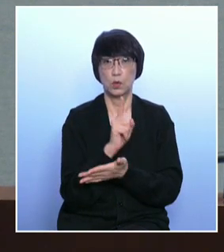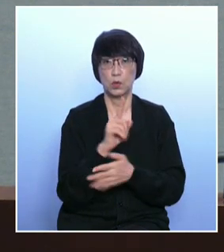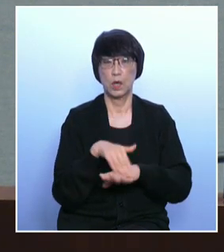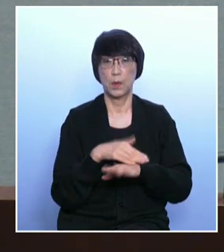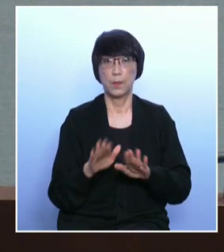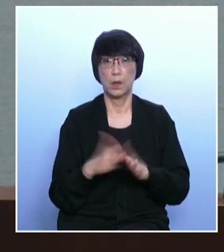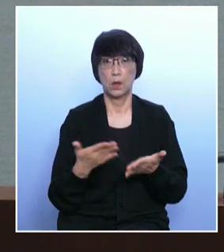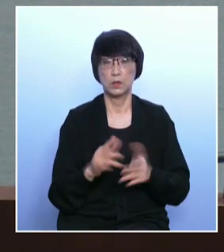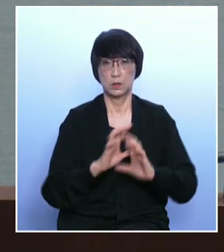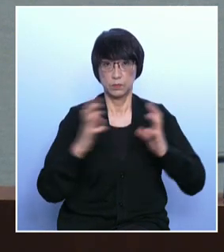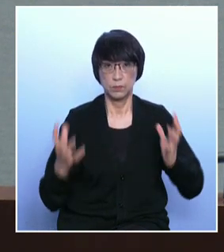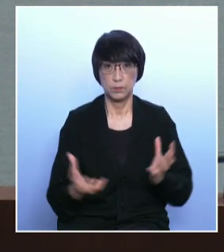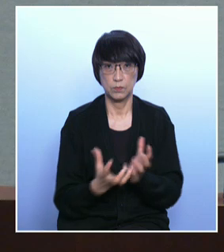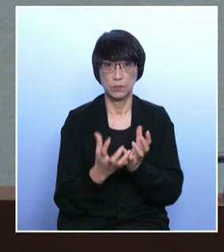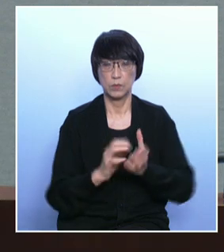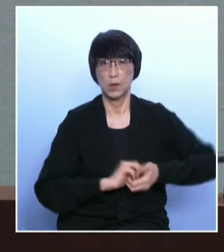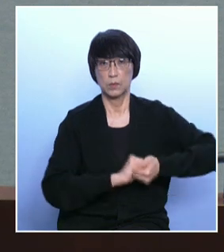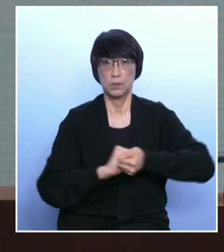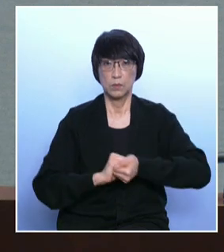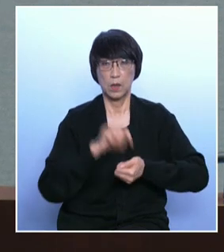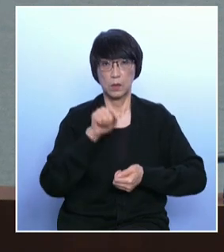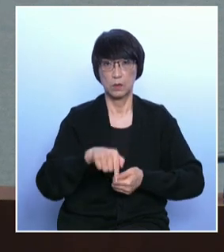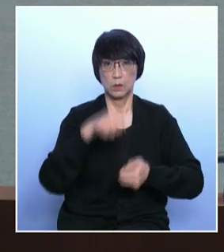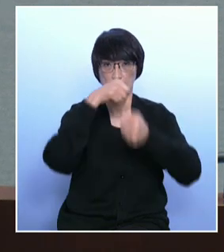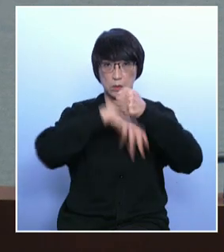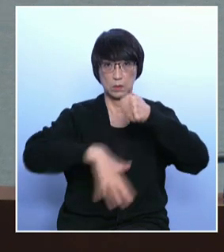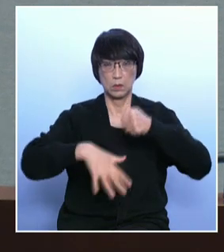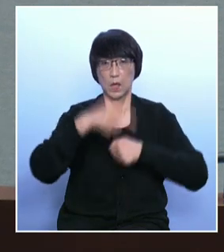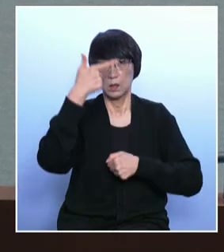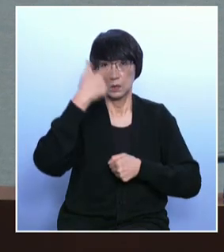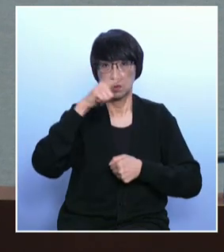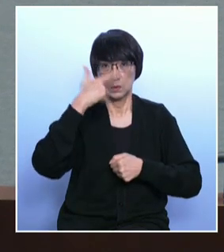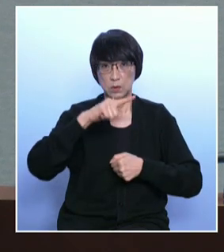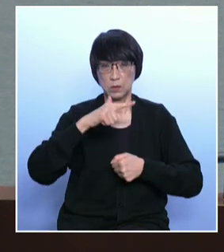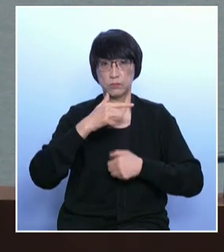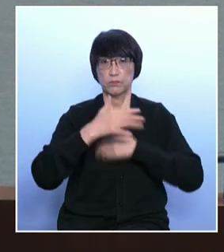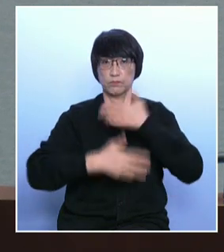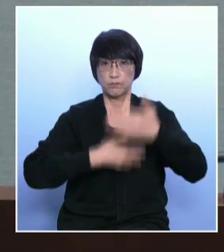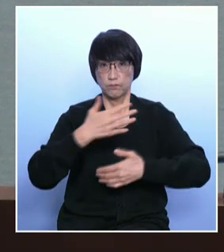nurses required as we focus on